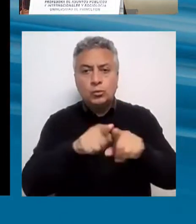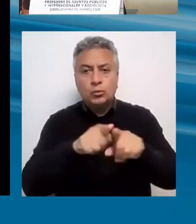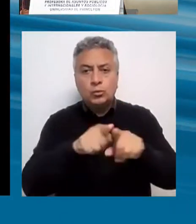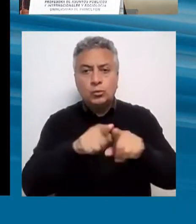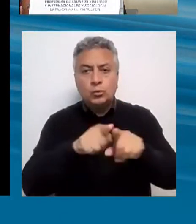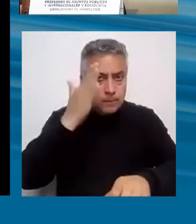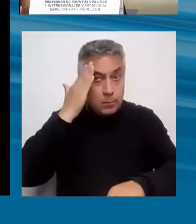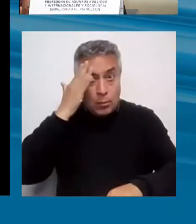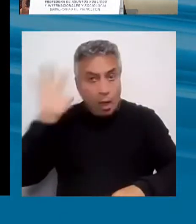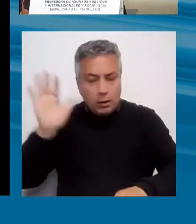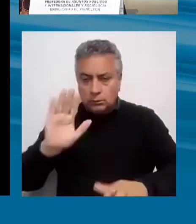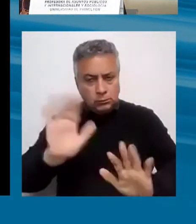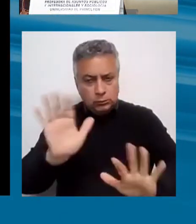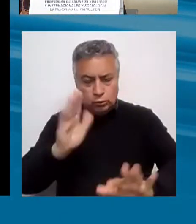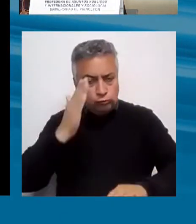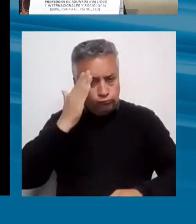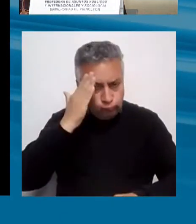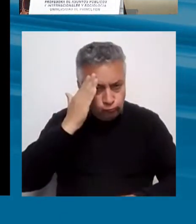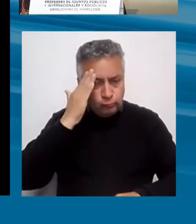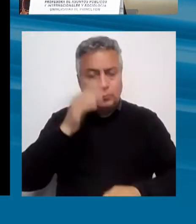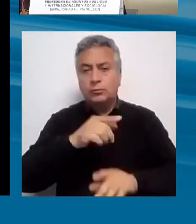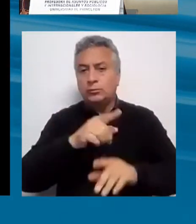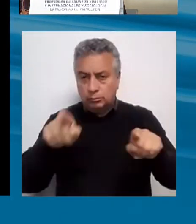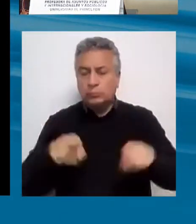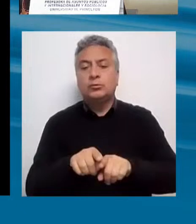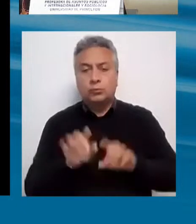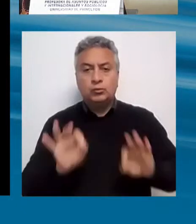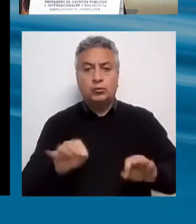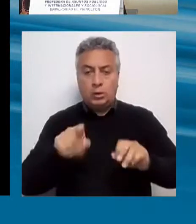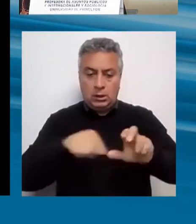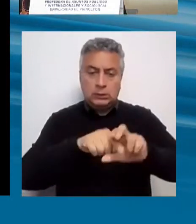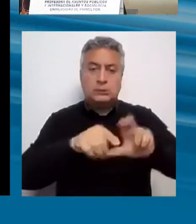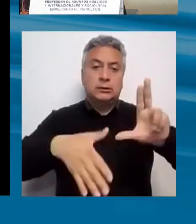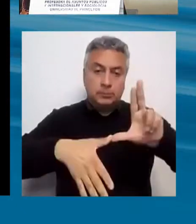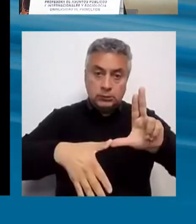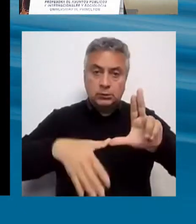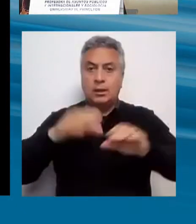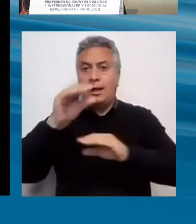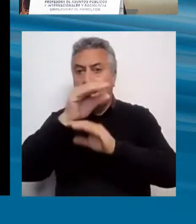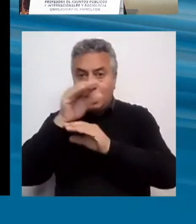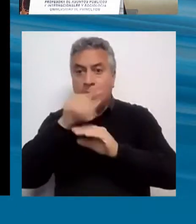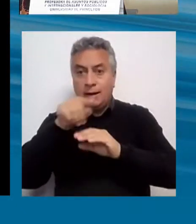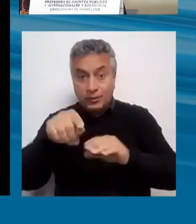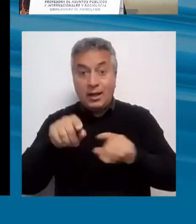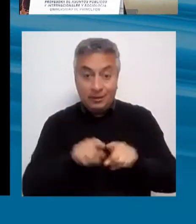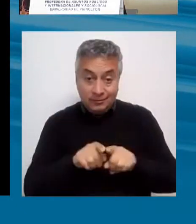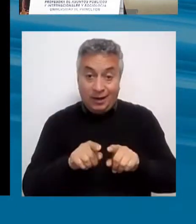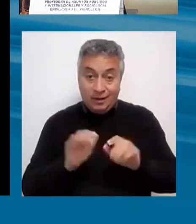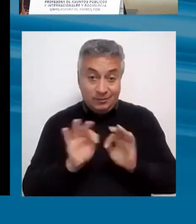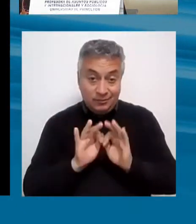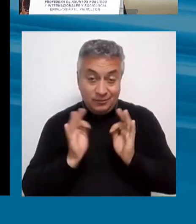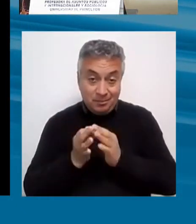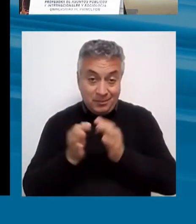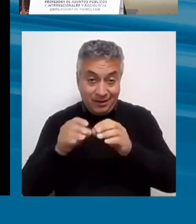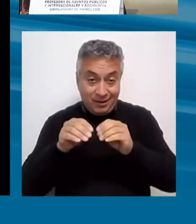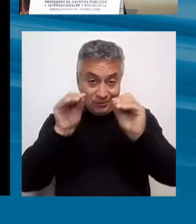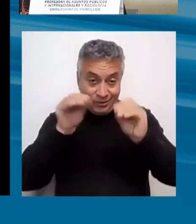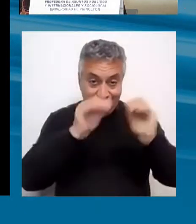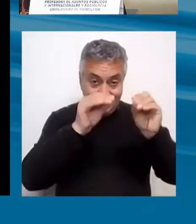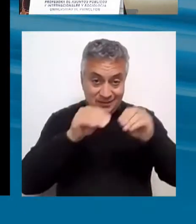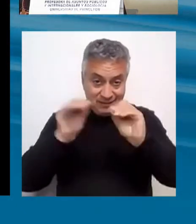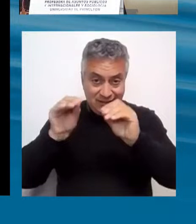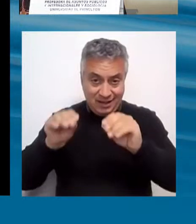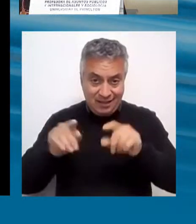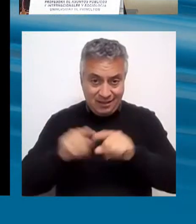remind ourselves, since we're talking about the Latin American and Caribbean context where mobility can be explained by a high